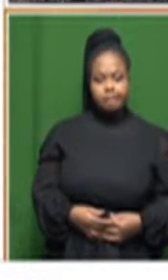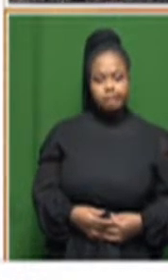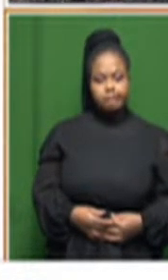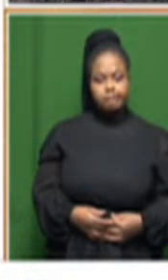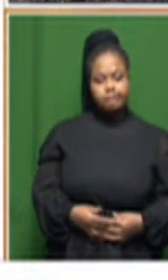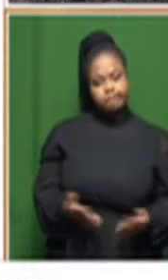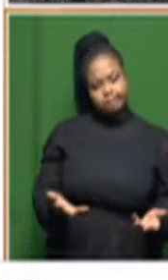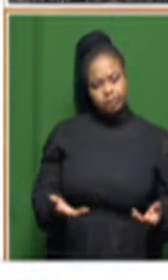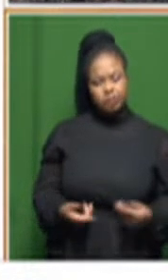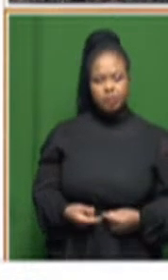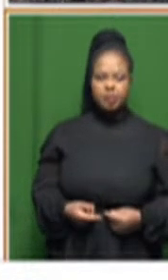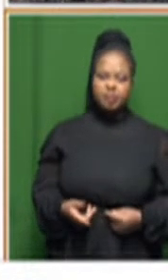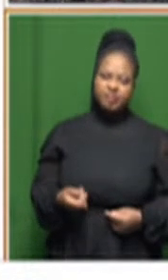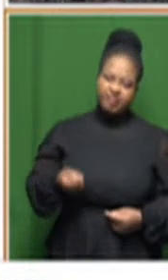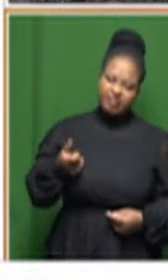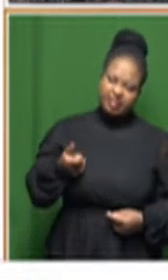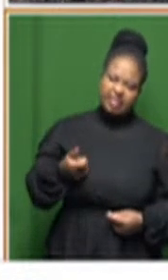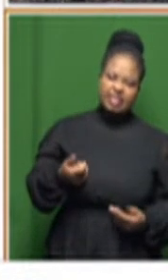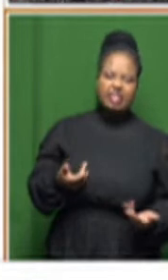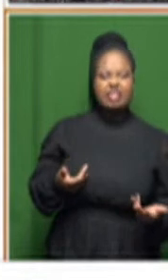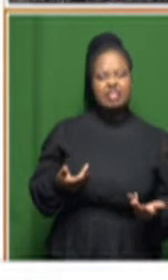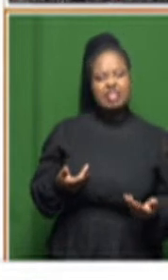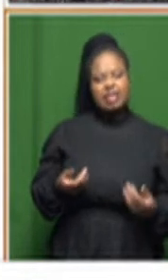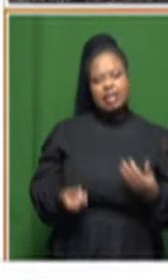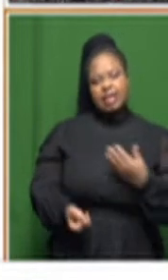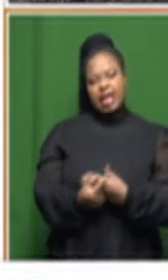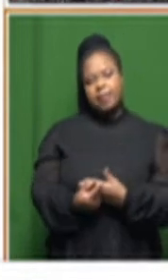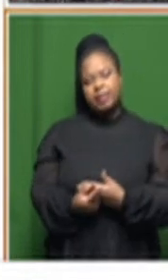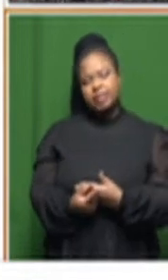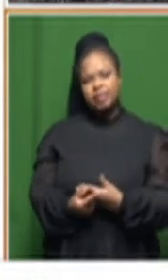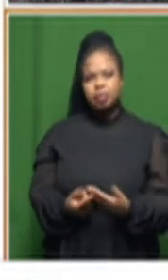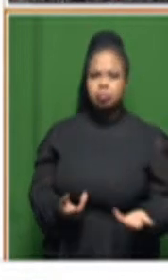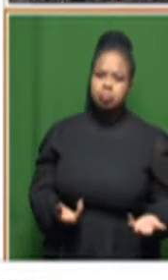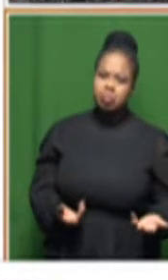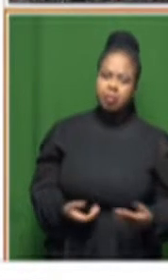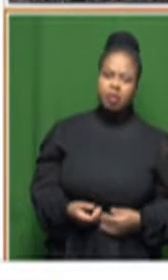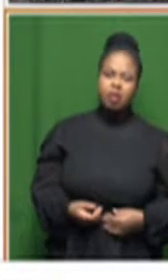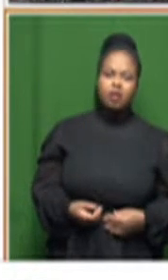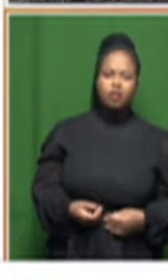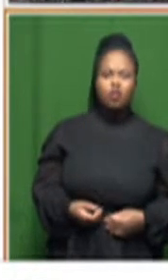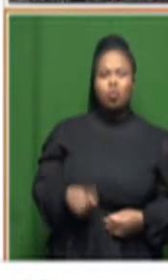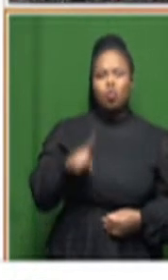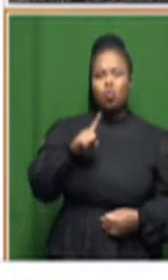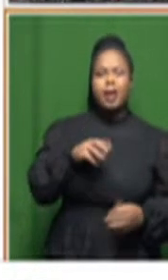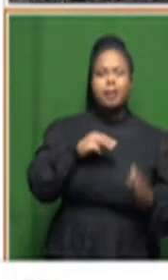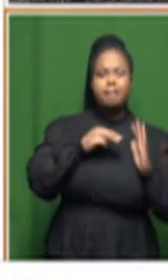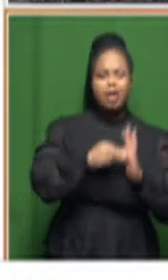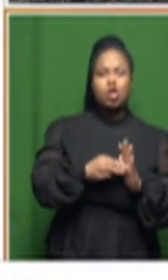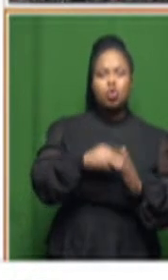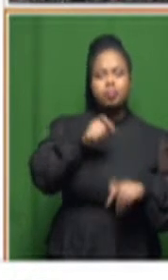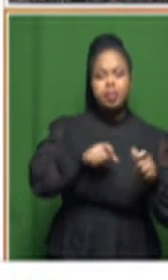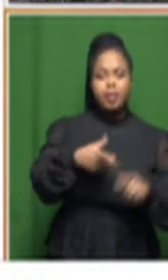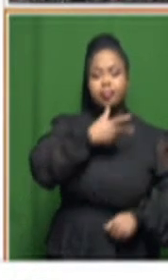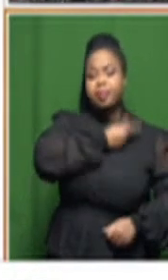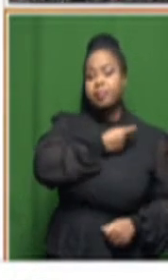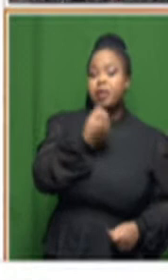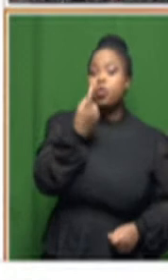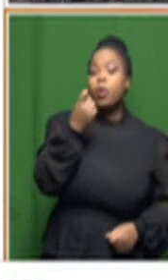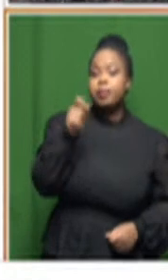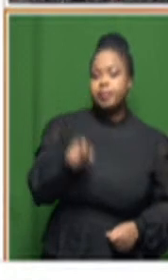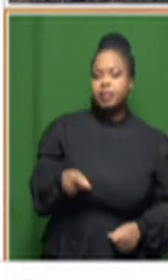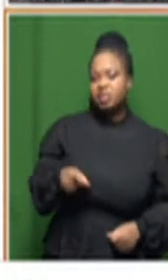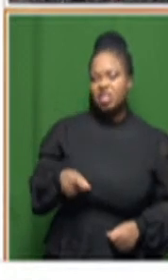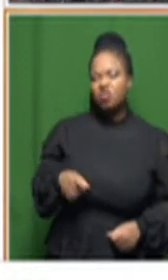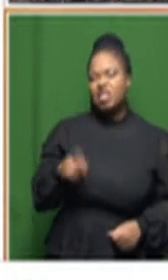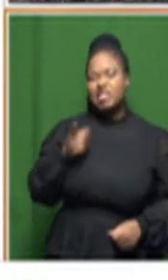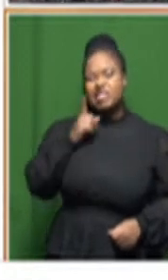very rare vaccine reactions, they appear in approximately 1 in a million doses. So no clinical